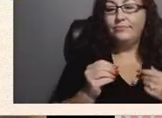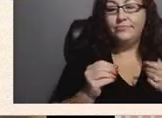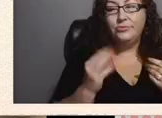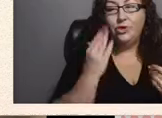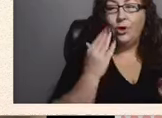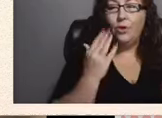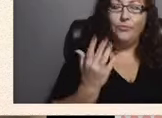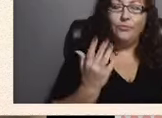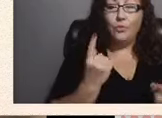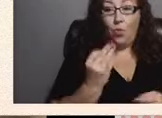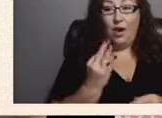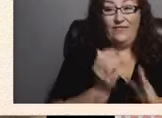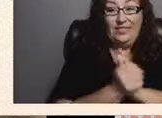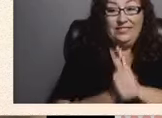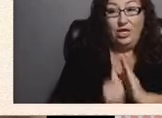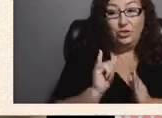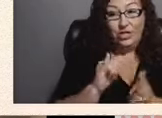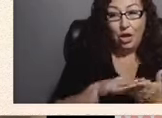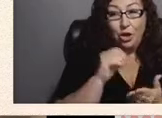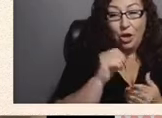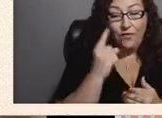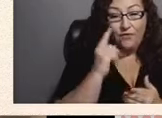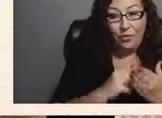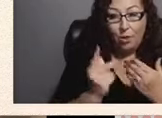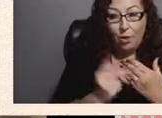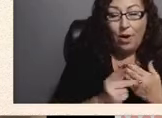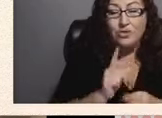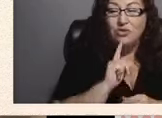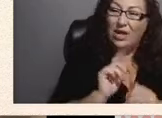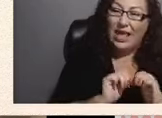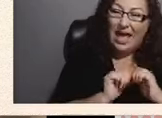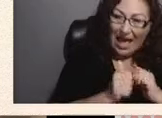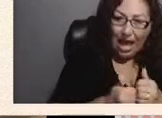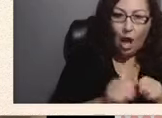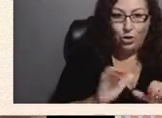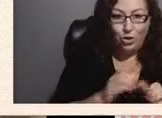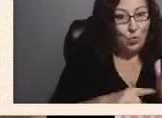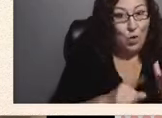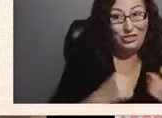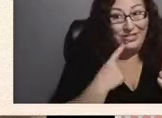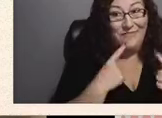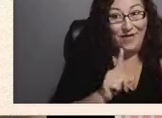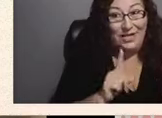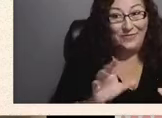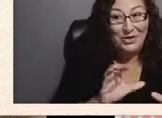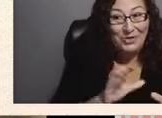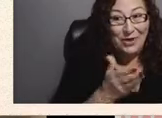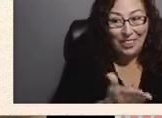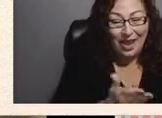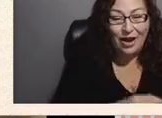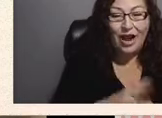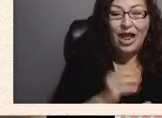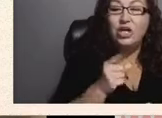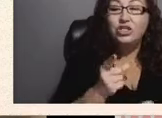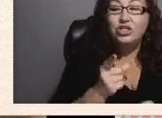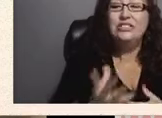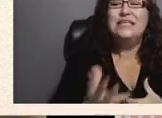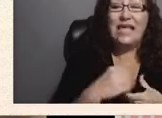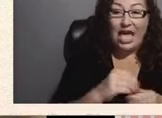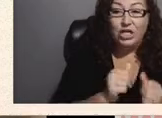one of the skills that you learn through the program is really how to do what she's very effectively doing there. And she's engaging with